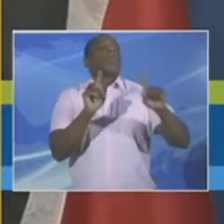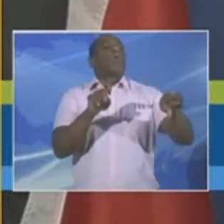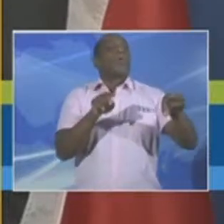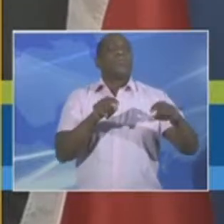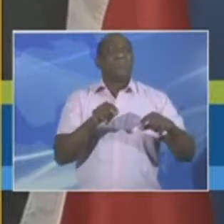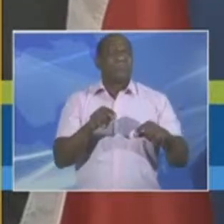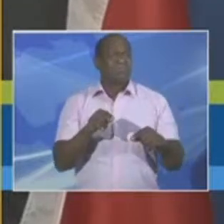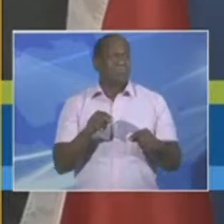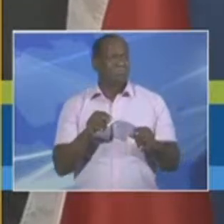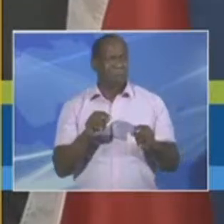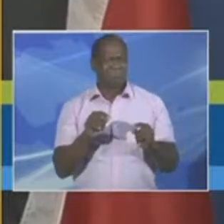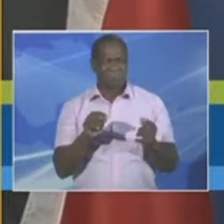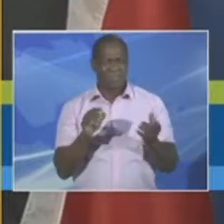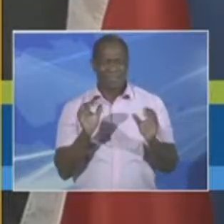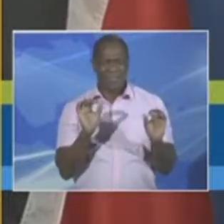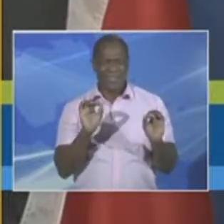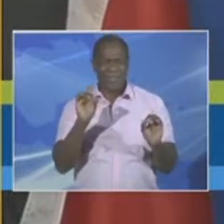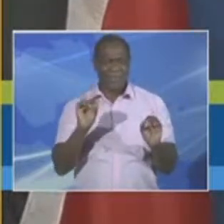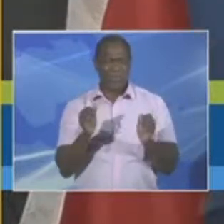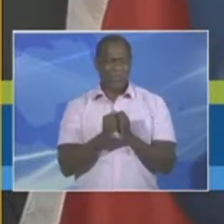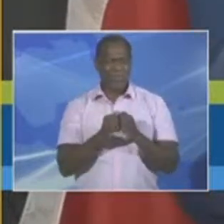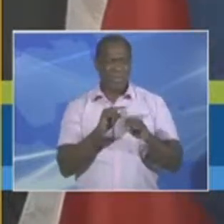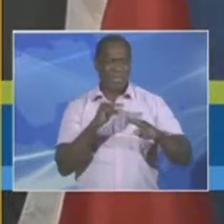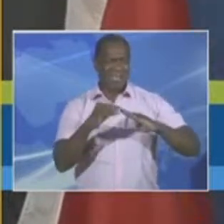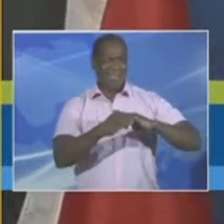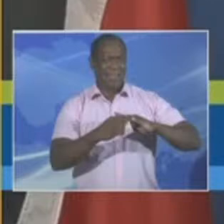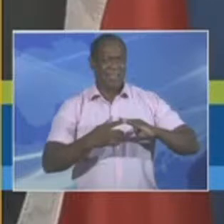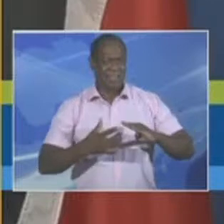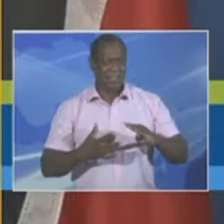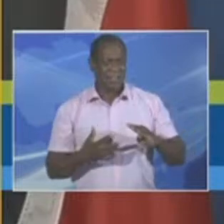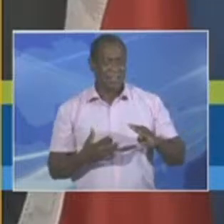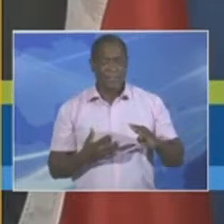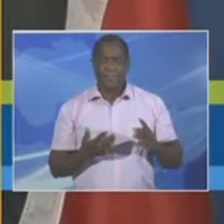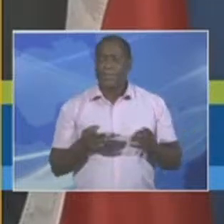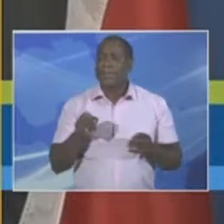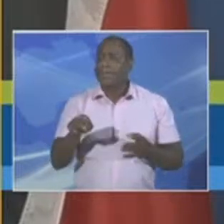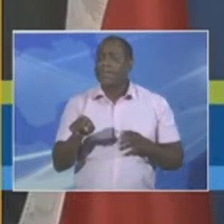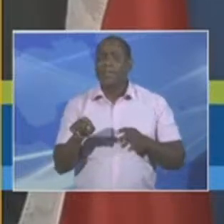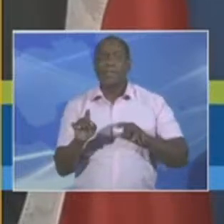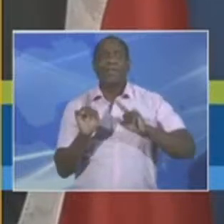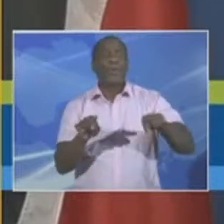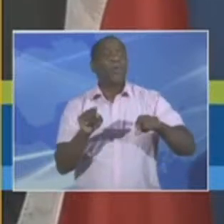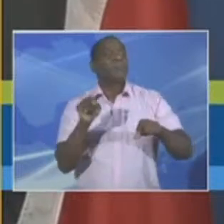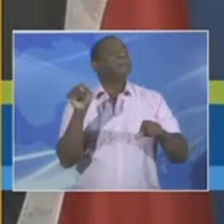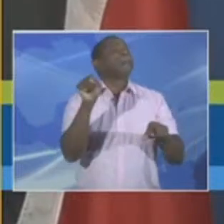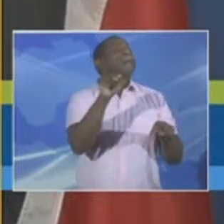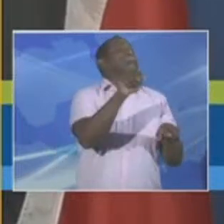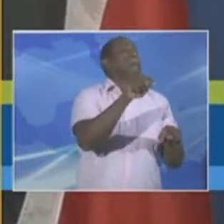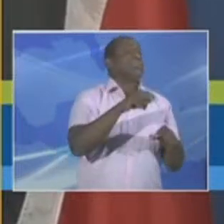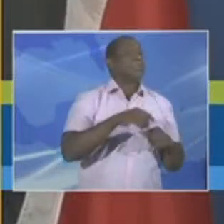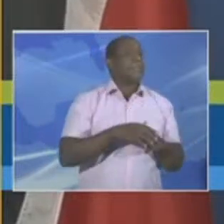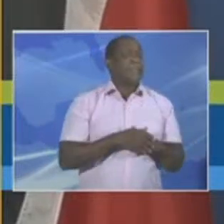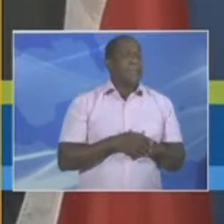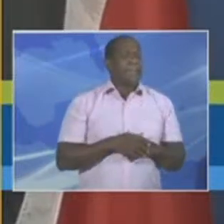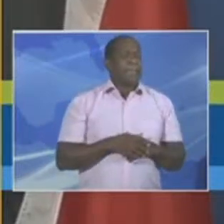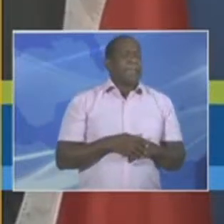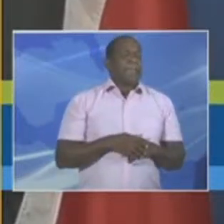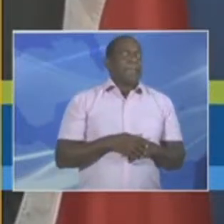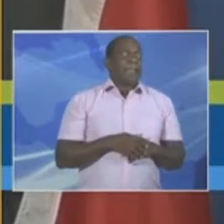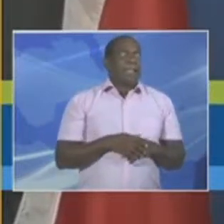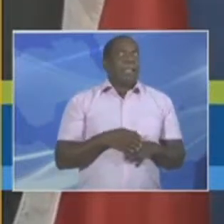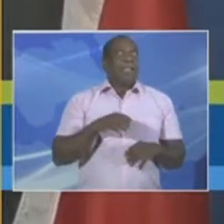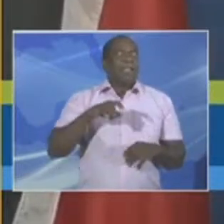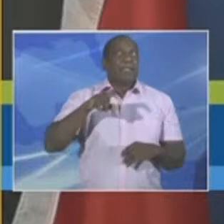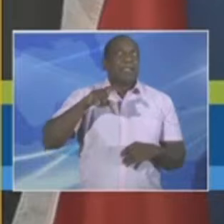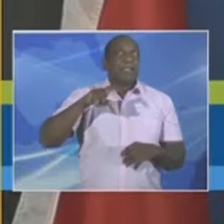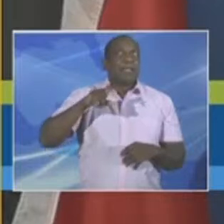have nothing to do with Guyana. Let me tell you why. I must admit that I did lose my cool at that